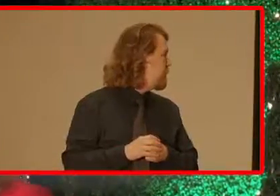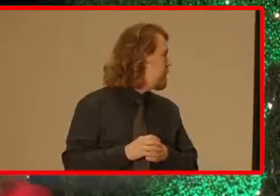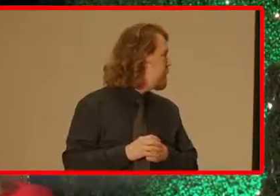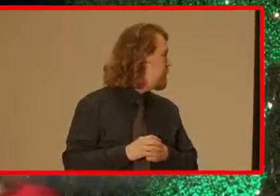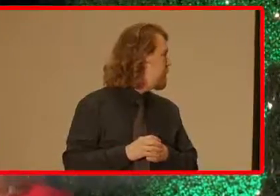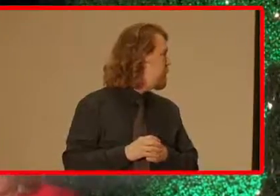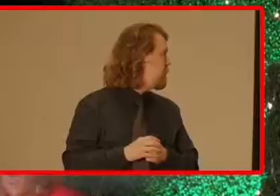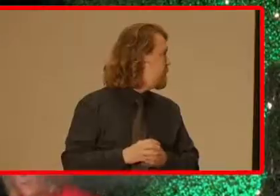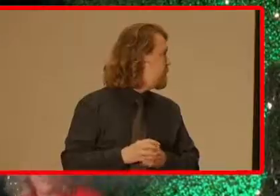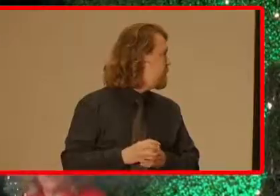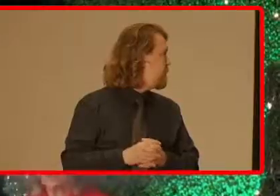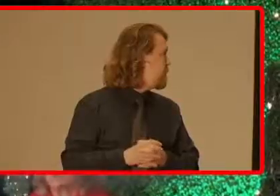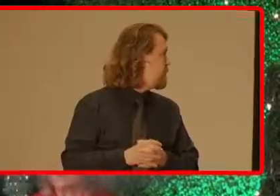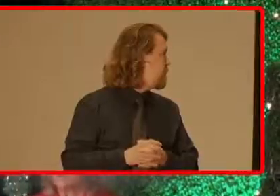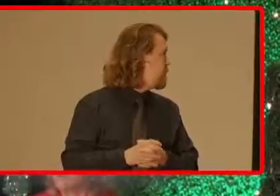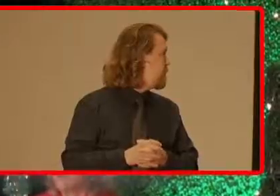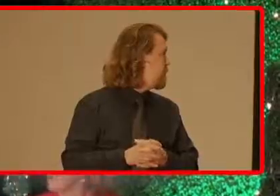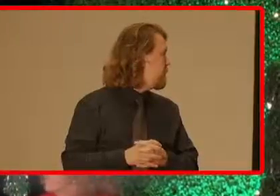That's wonderful.